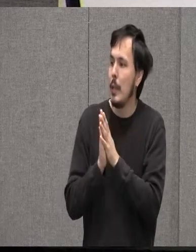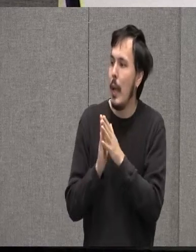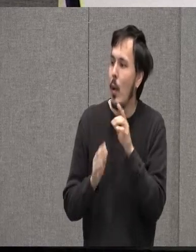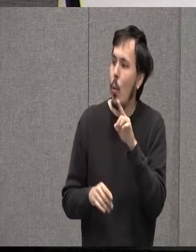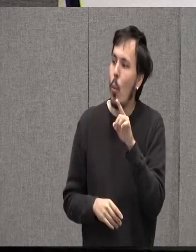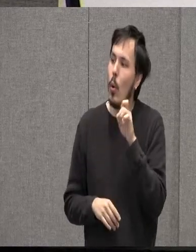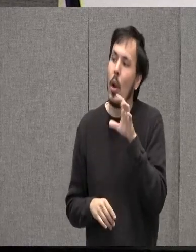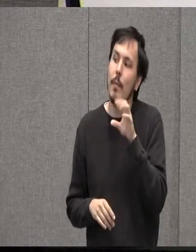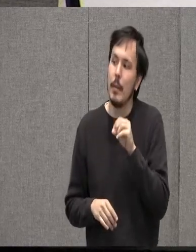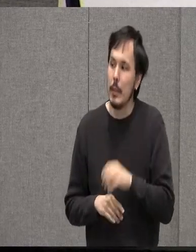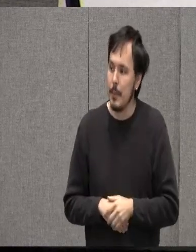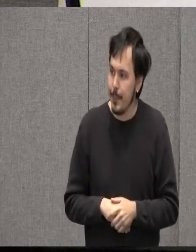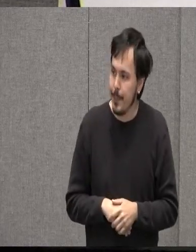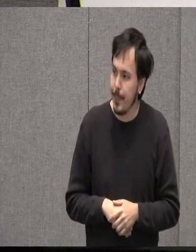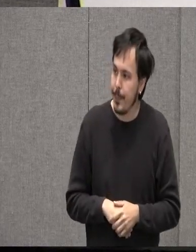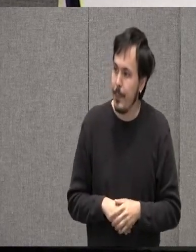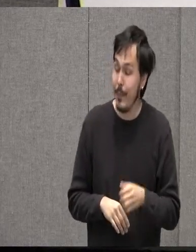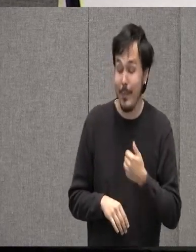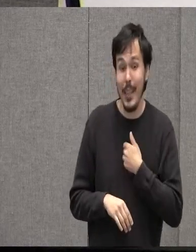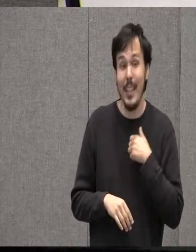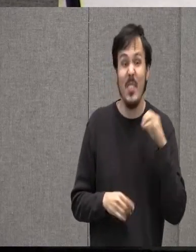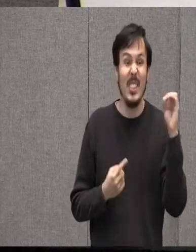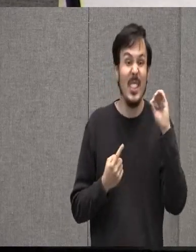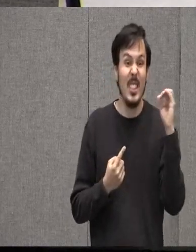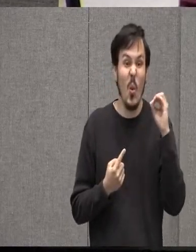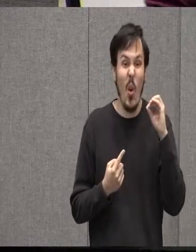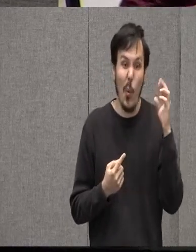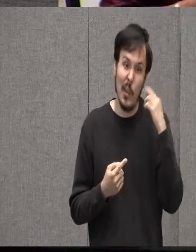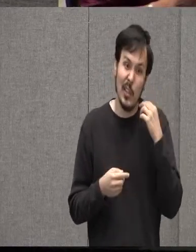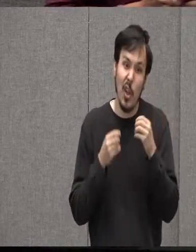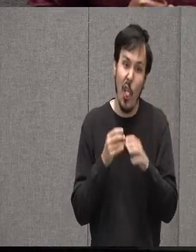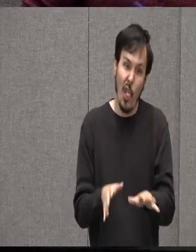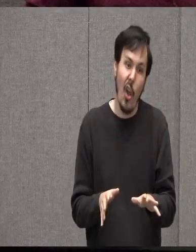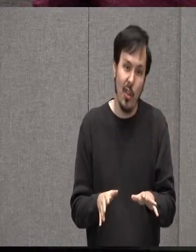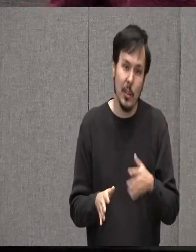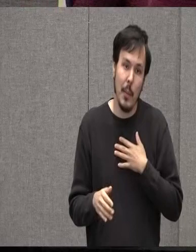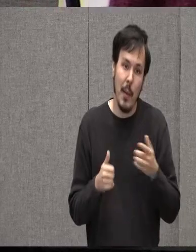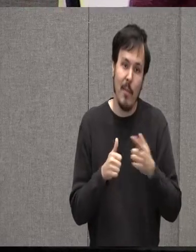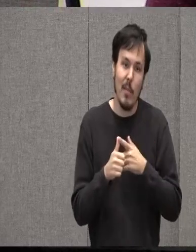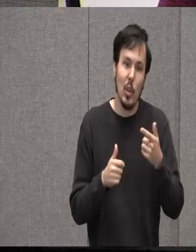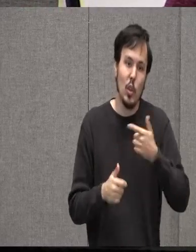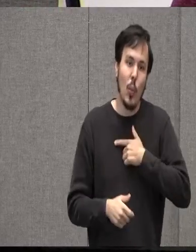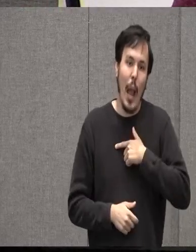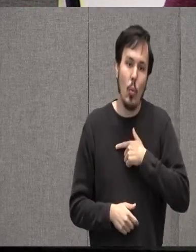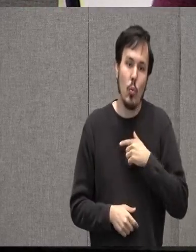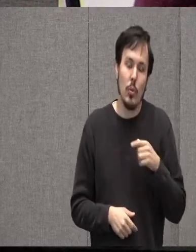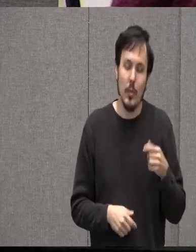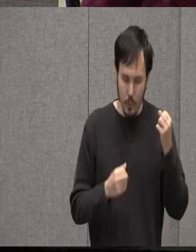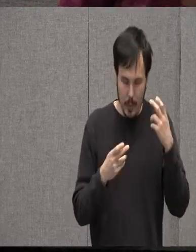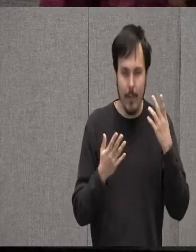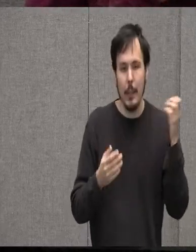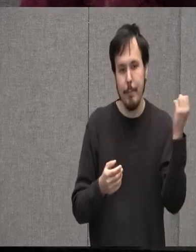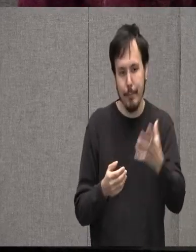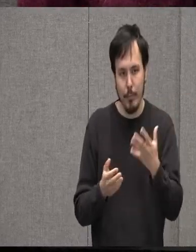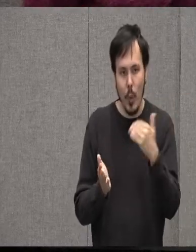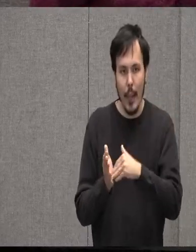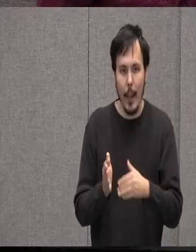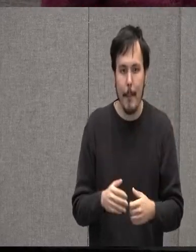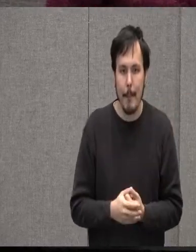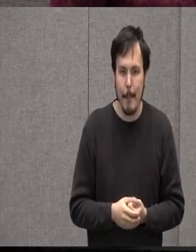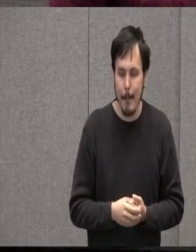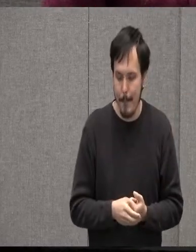All right. I get another 5, Okay, so far you have 100 points, and I can keep rolling, right? and you can keep rolling if you want